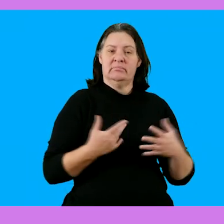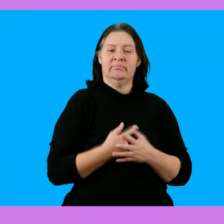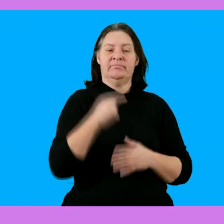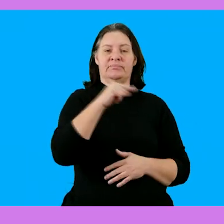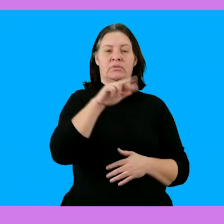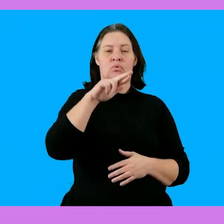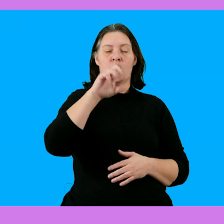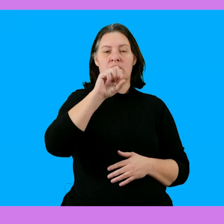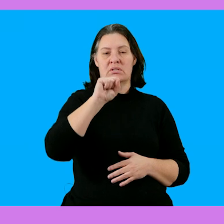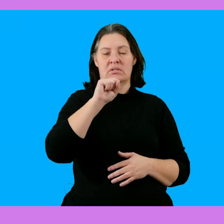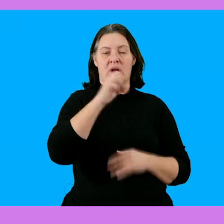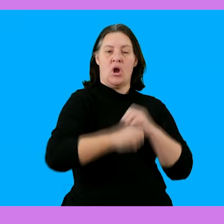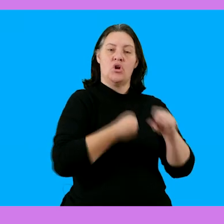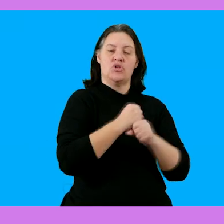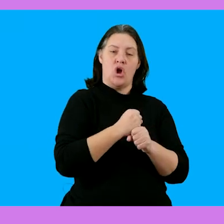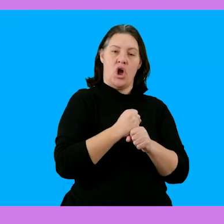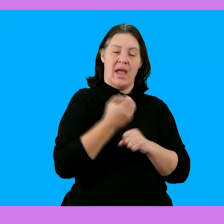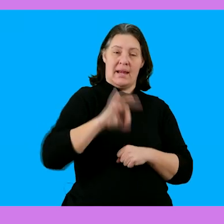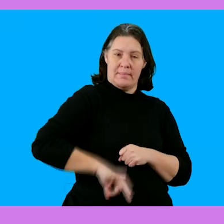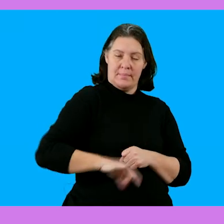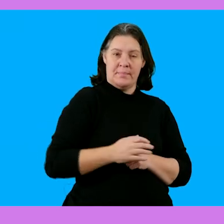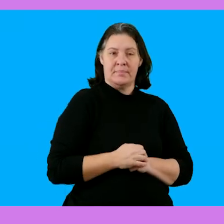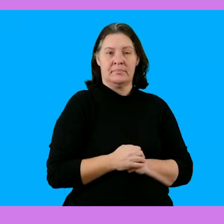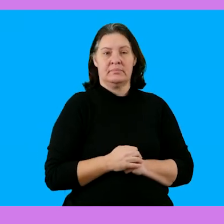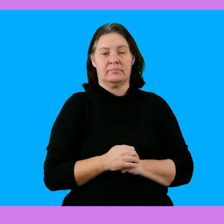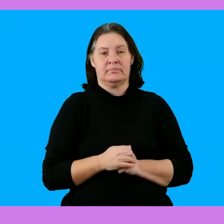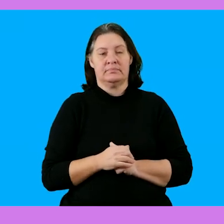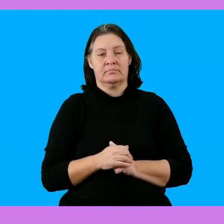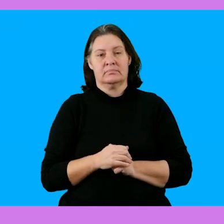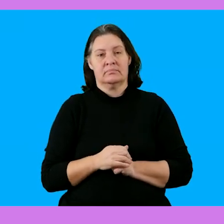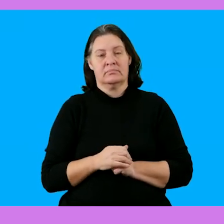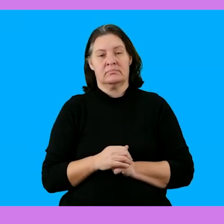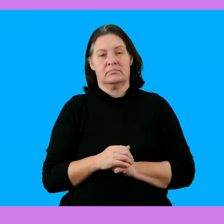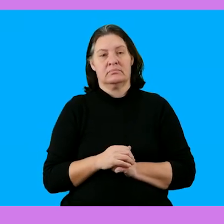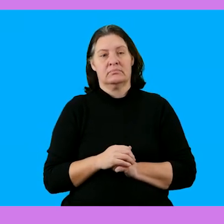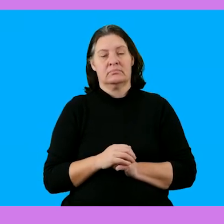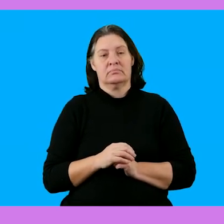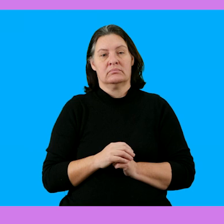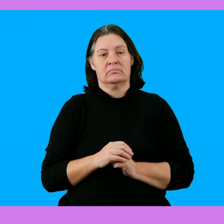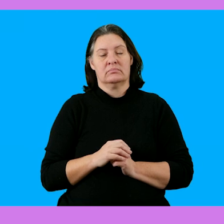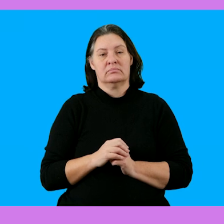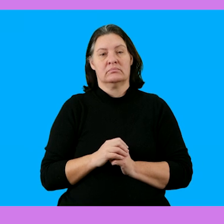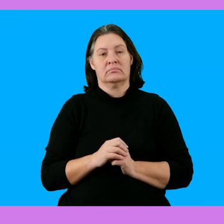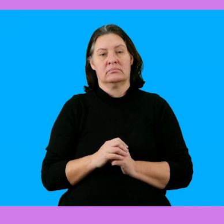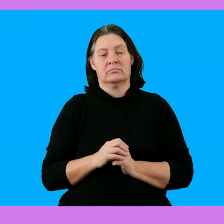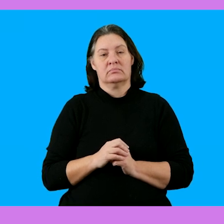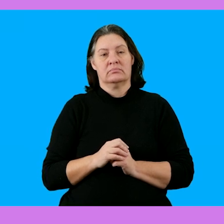start. What is our gross annual income? Can I just write this proper here for you? Gross annual